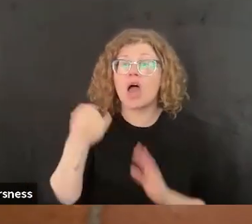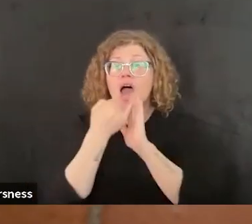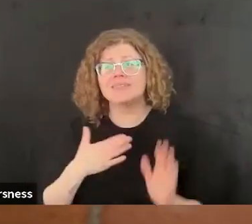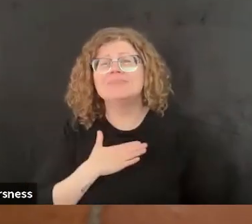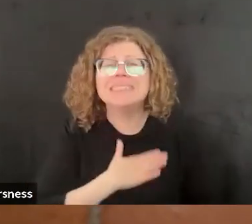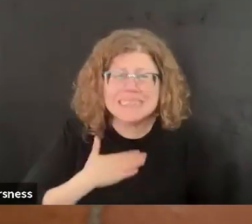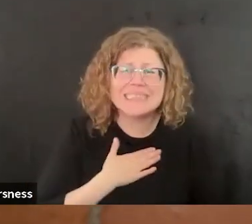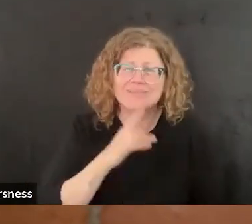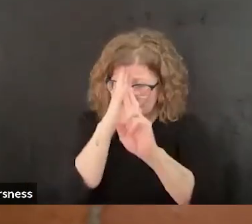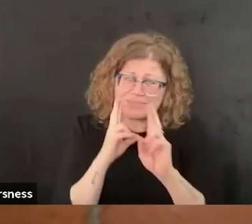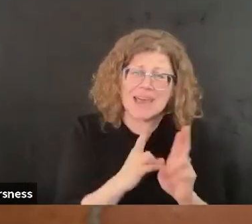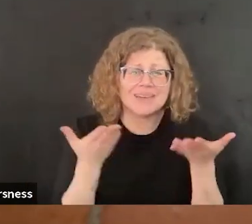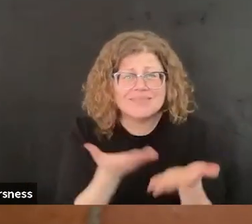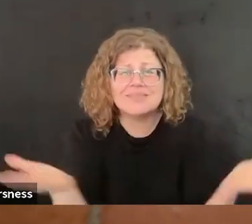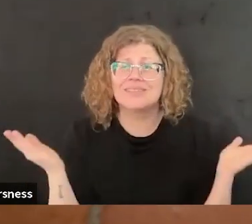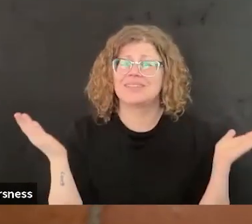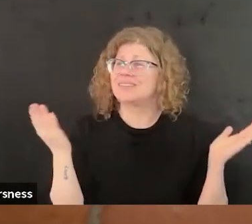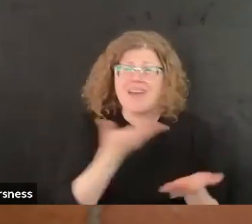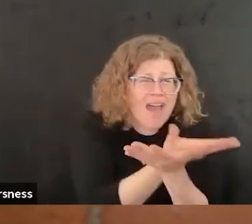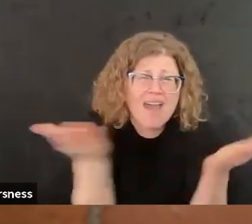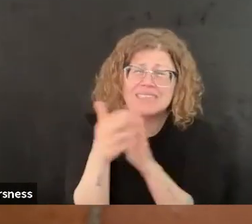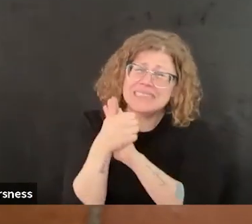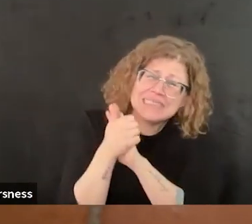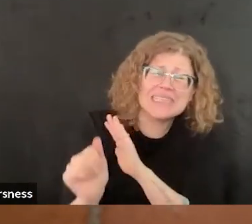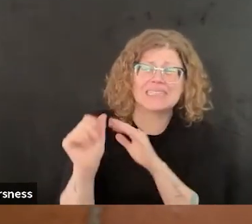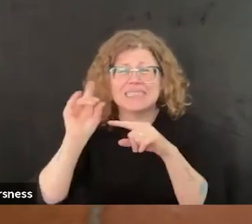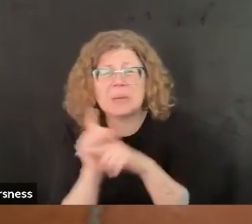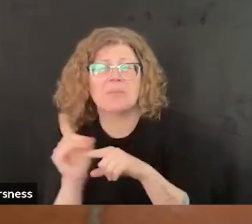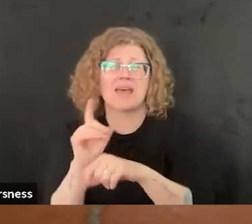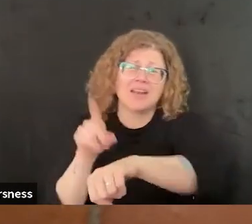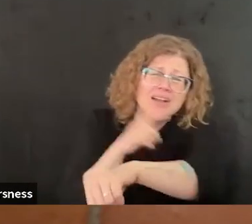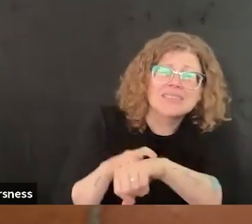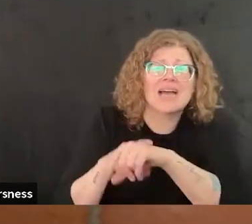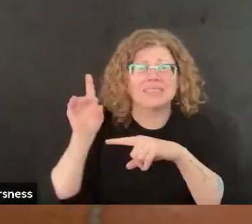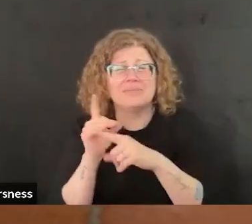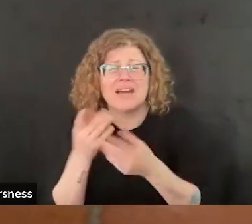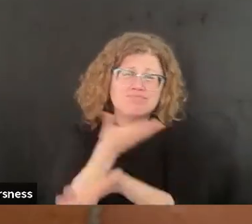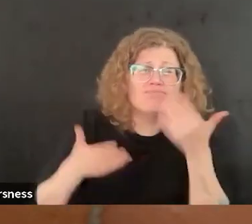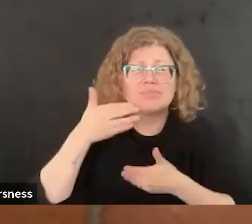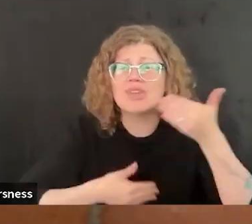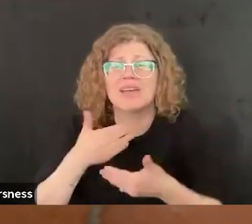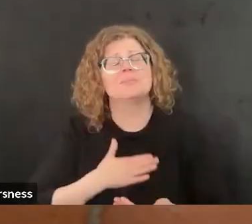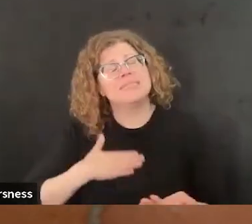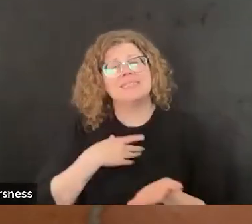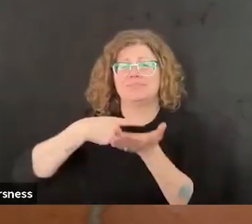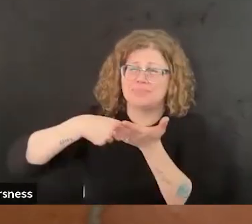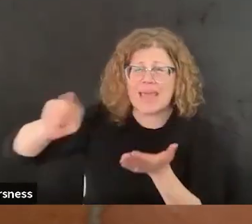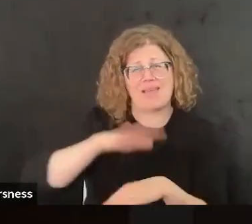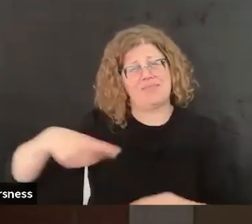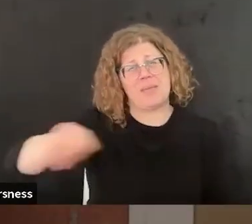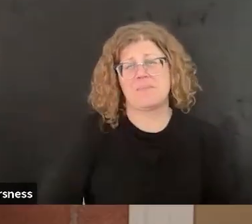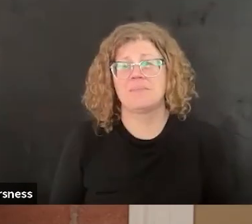employing artists, please know these are skilled laborers who have perfected their practice over time. Please pay them accordingly for the work that they